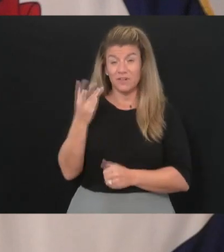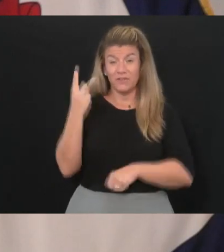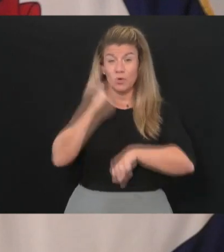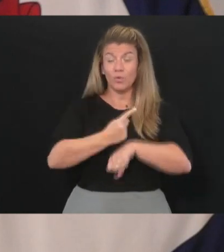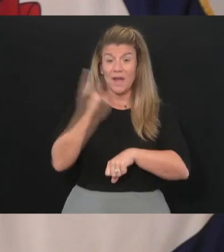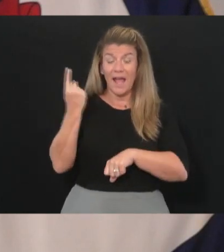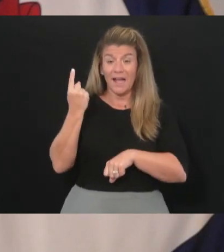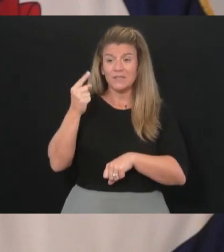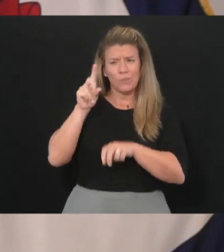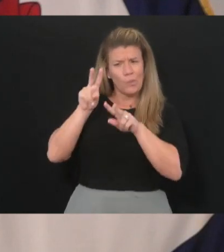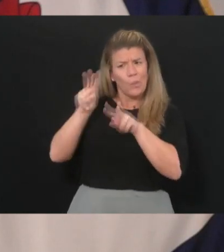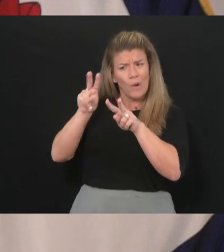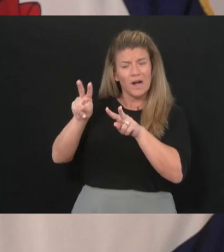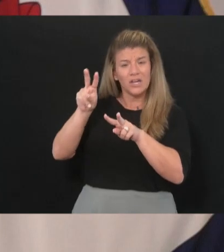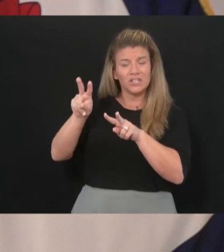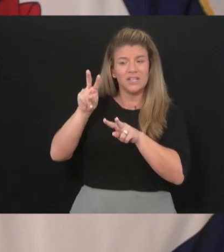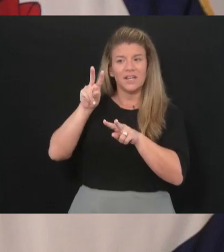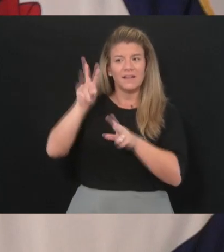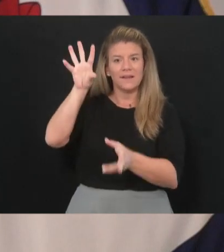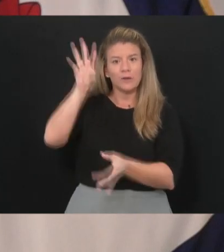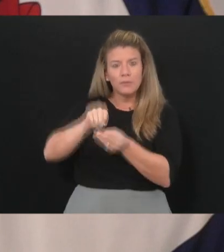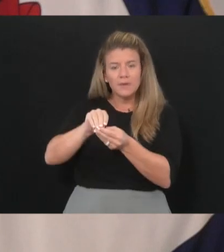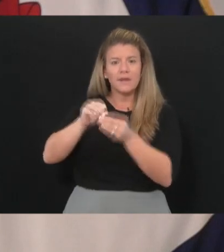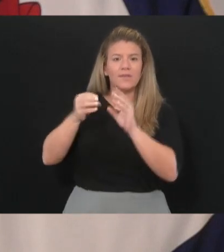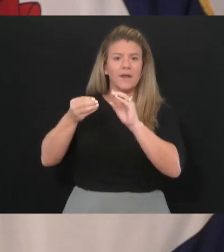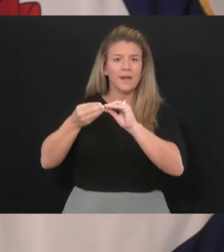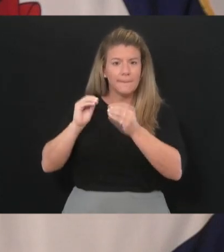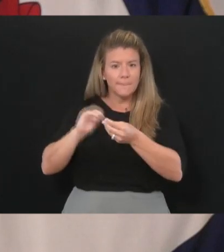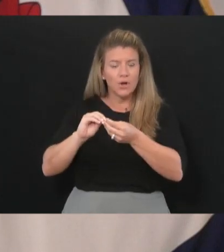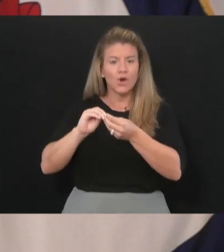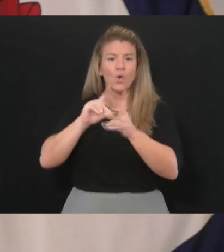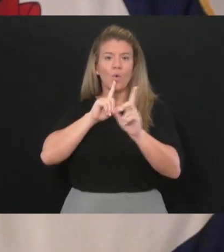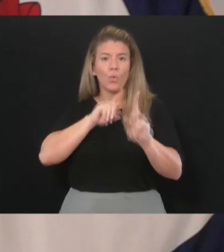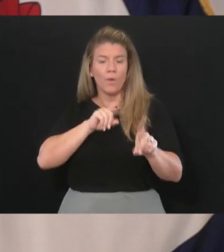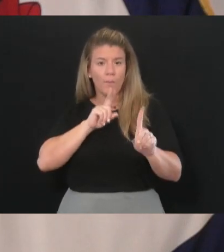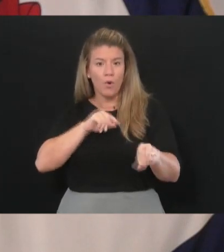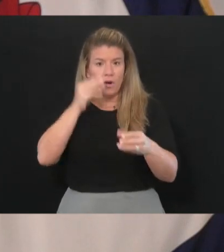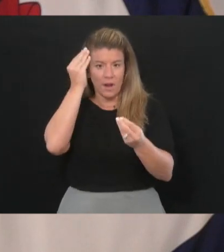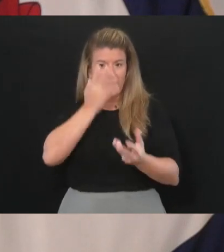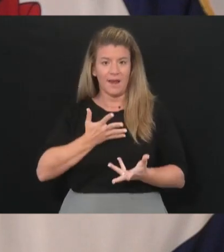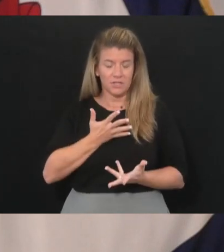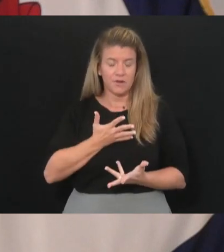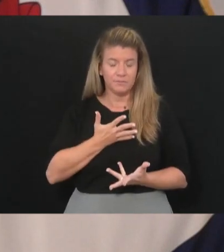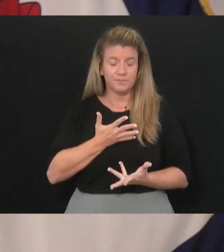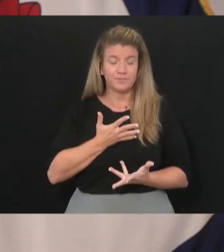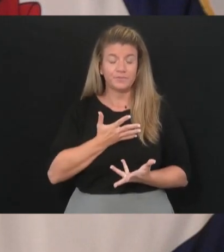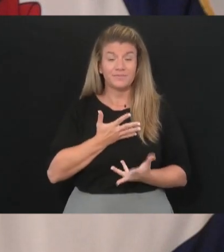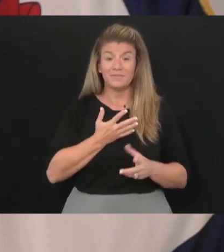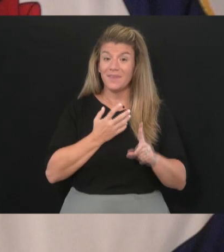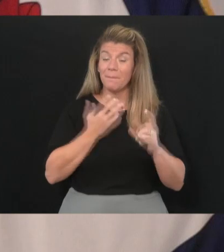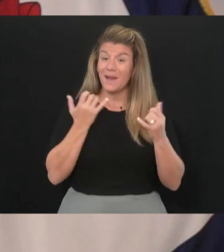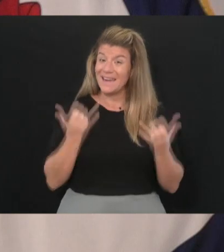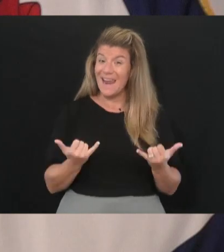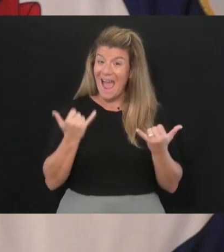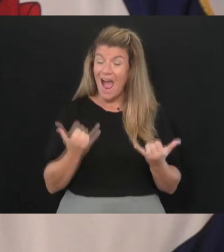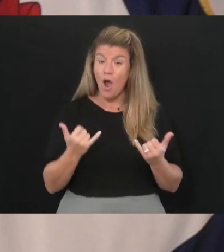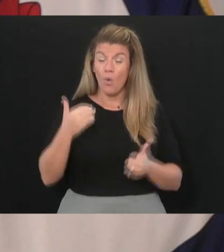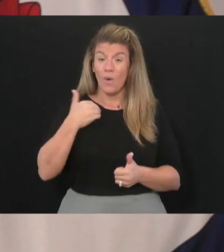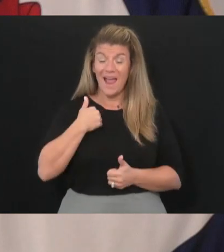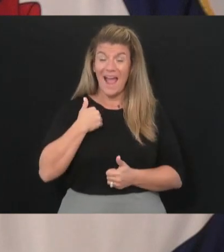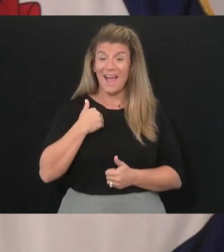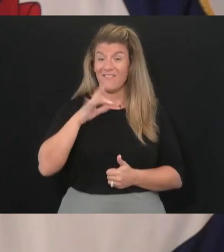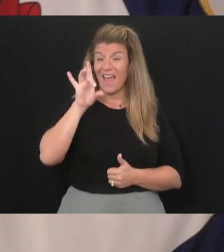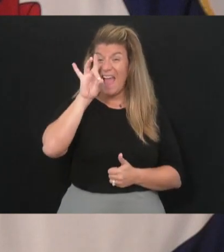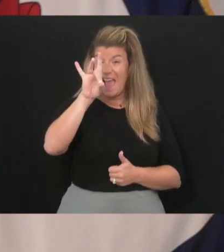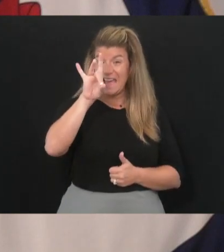were, accumulated and reported in. But now we have 8 deaths